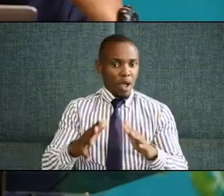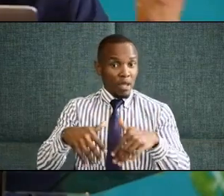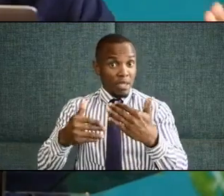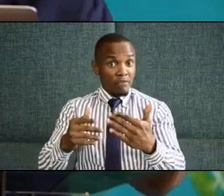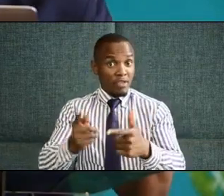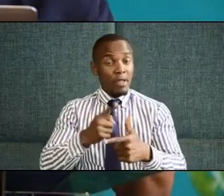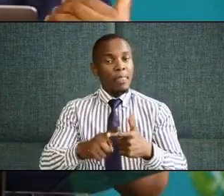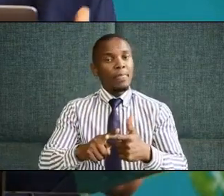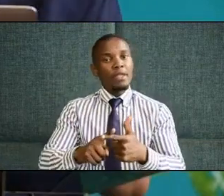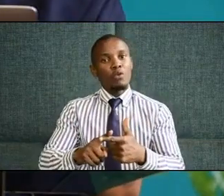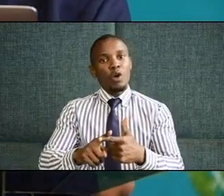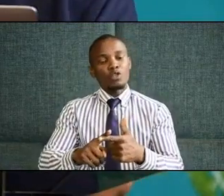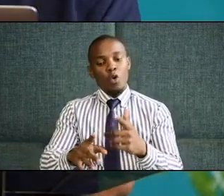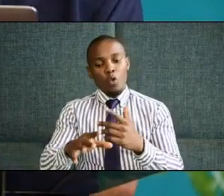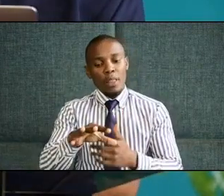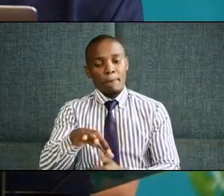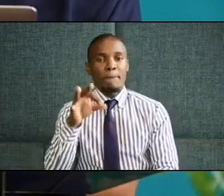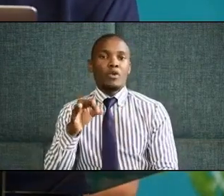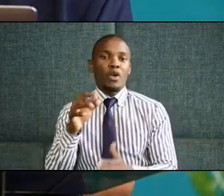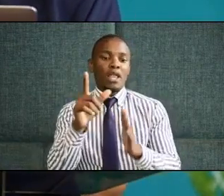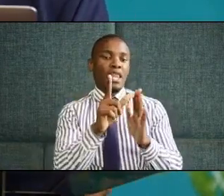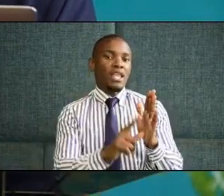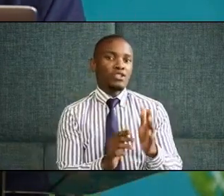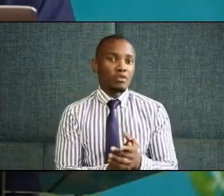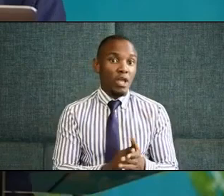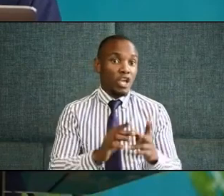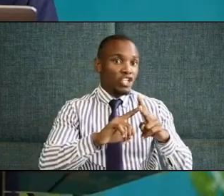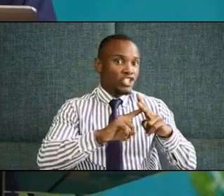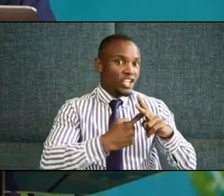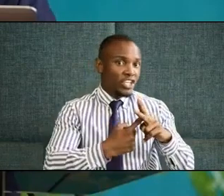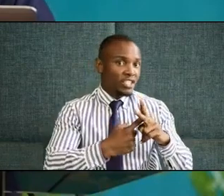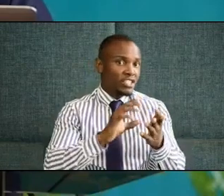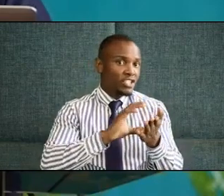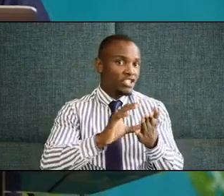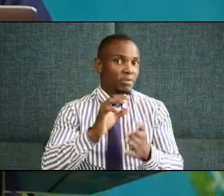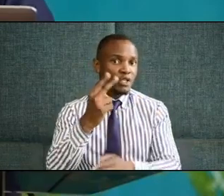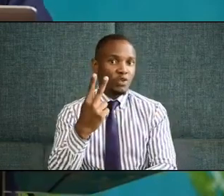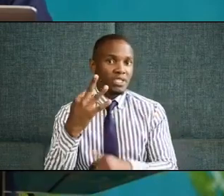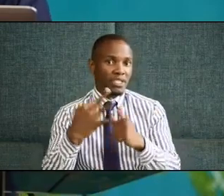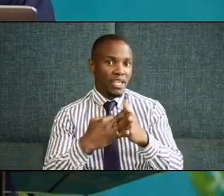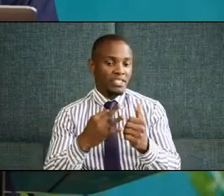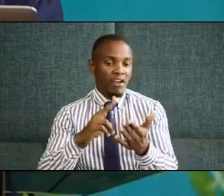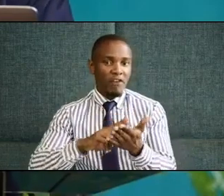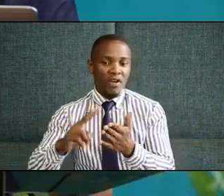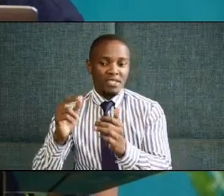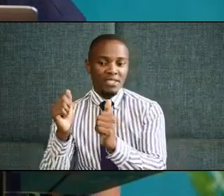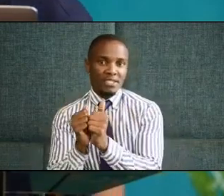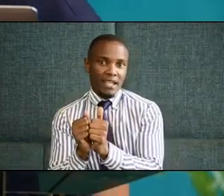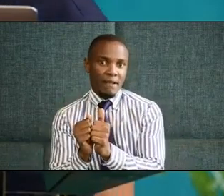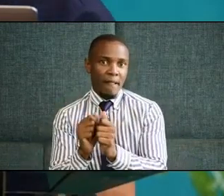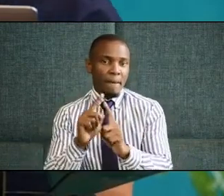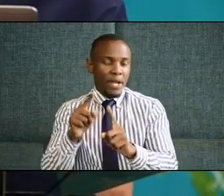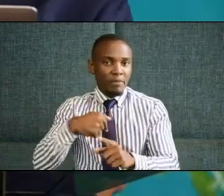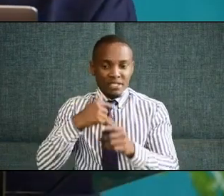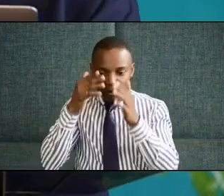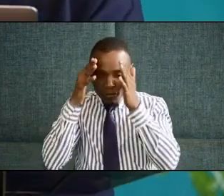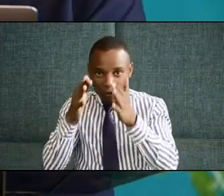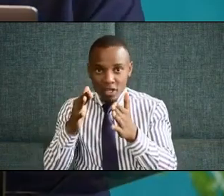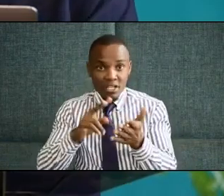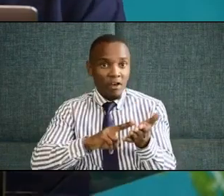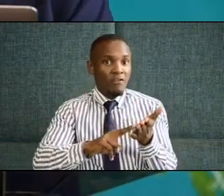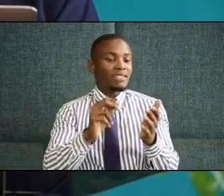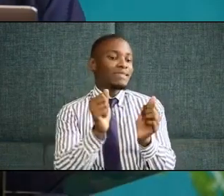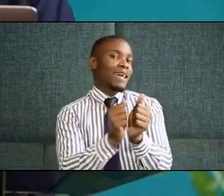can glean some lessons. Genesis chapter 28. From verse 10, but I'll focus on from verse